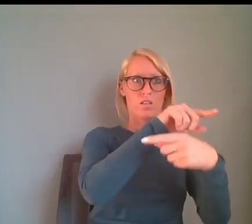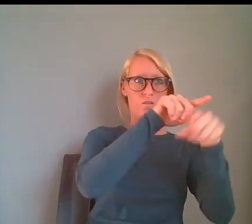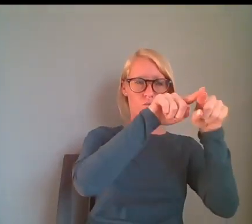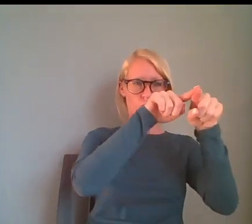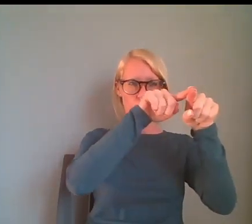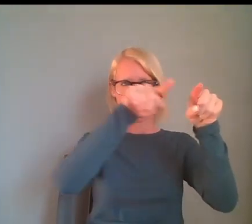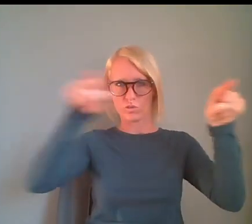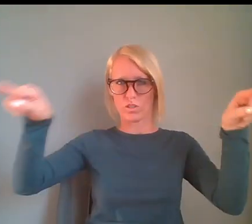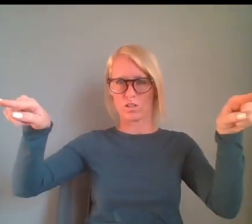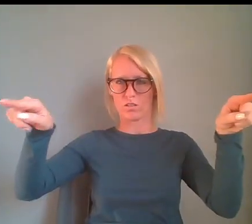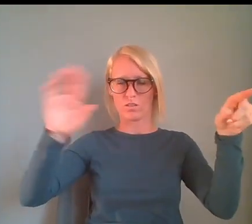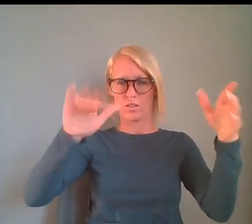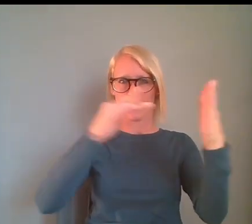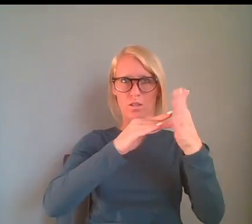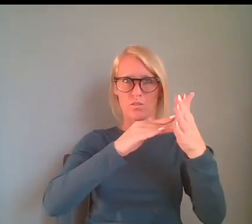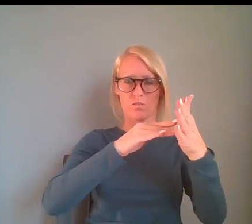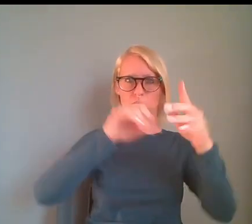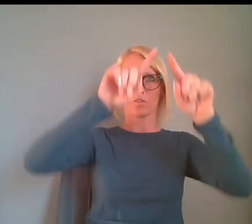right in the middle.